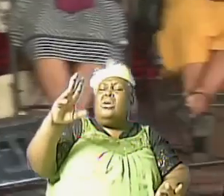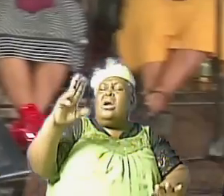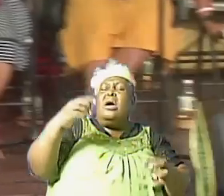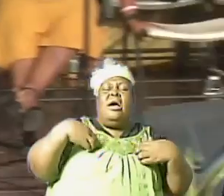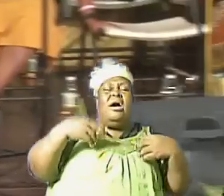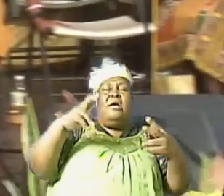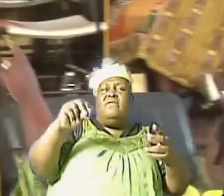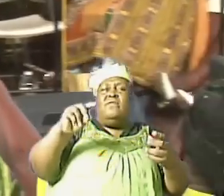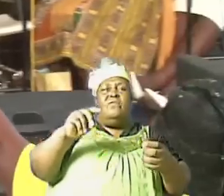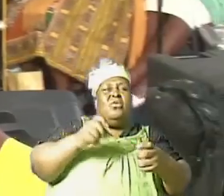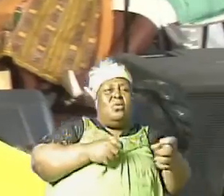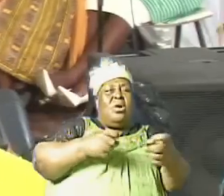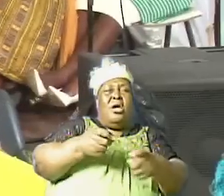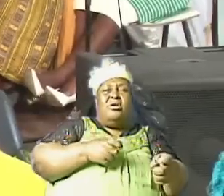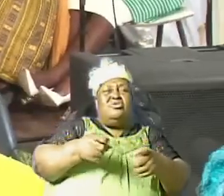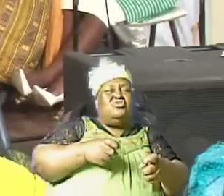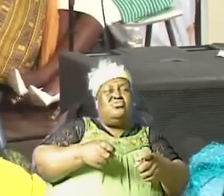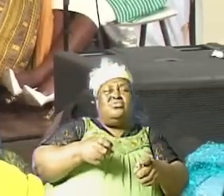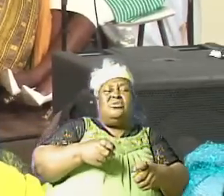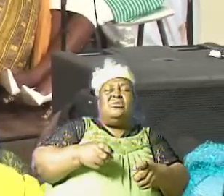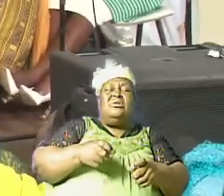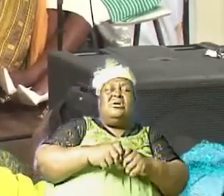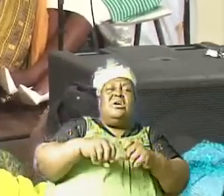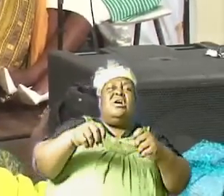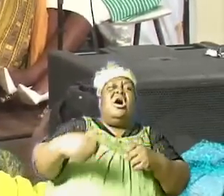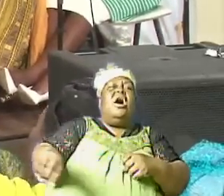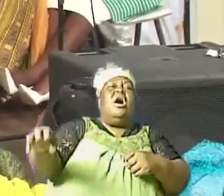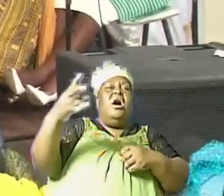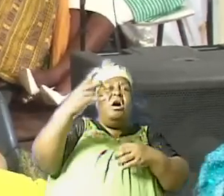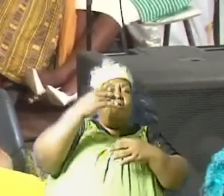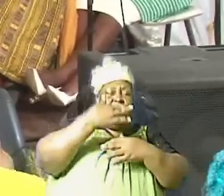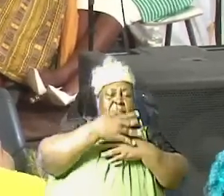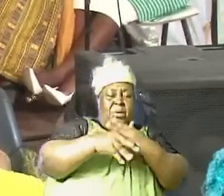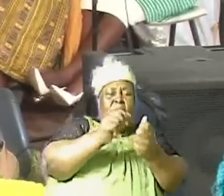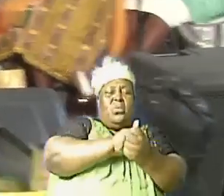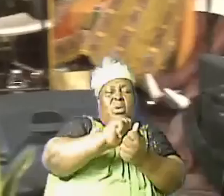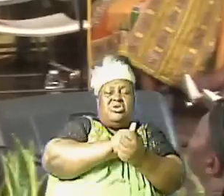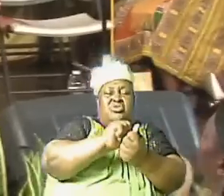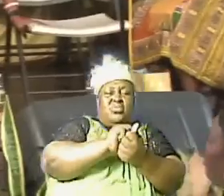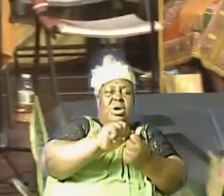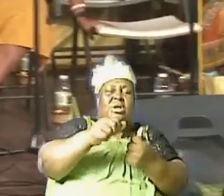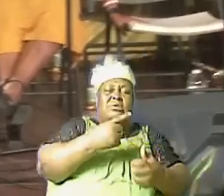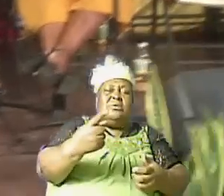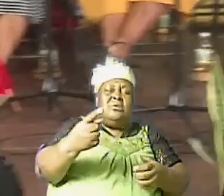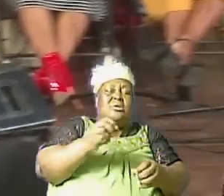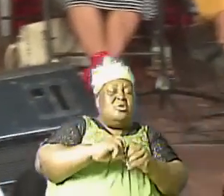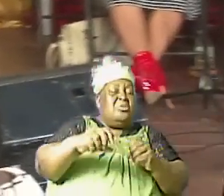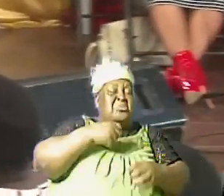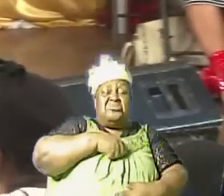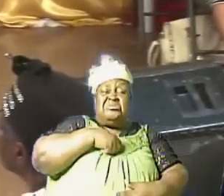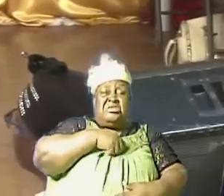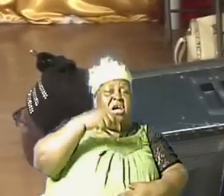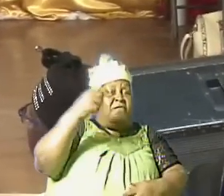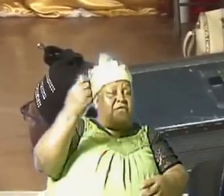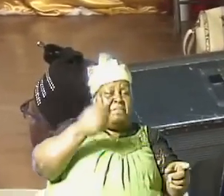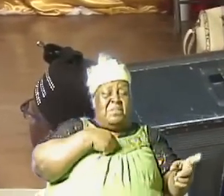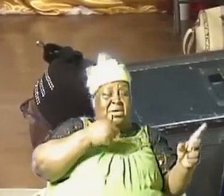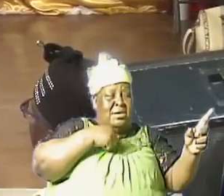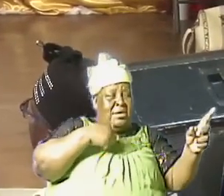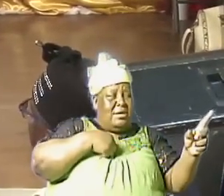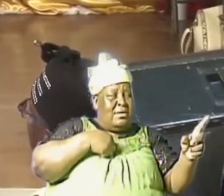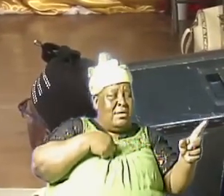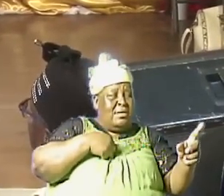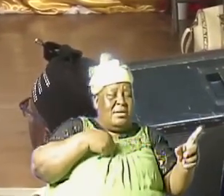no terror, for the blood bought one. I said, don't sorry for me, because